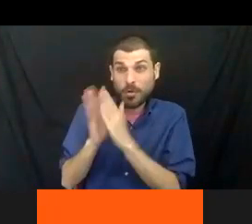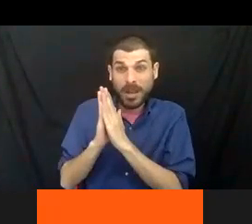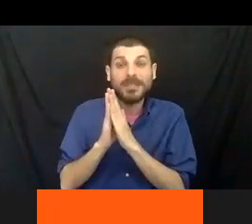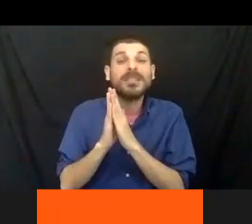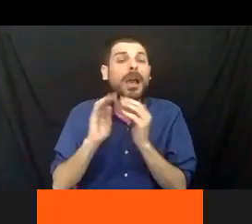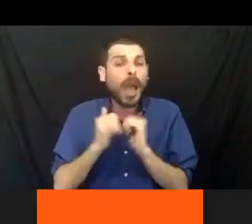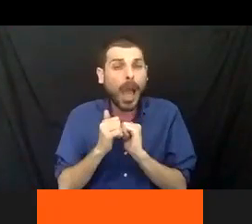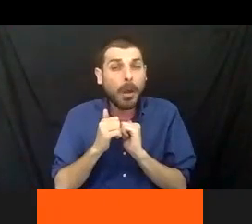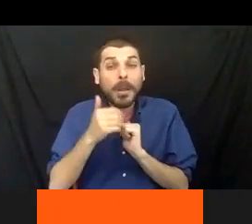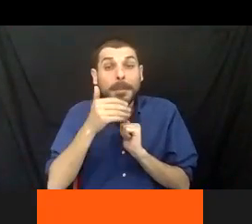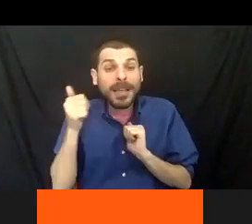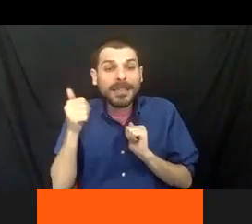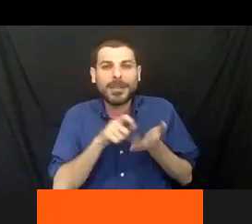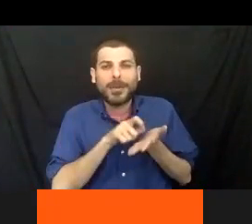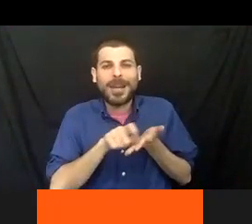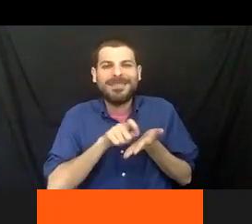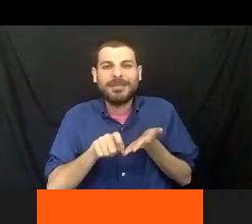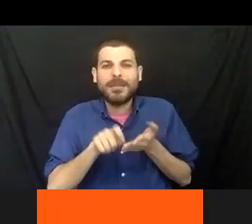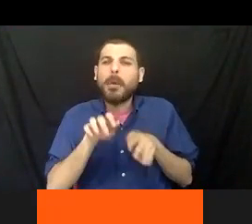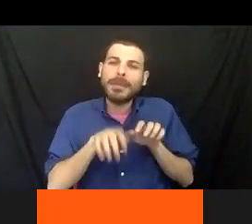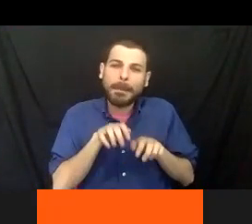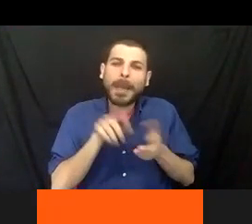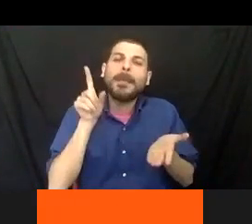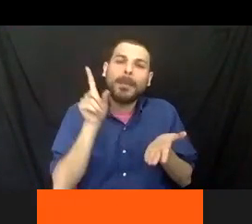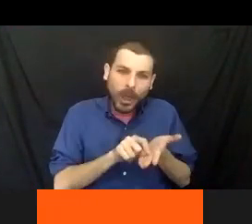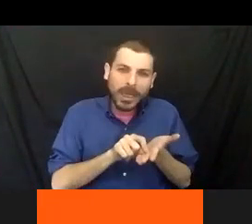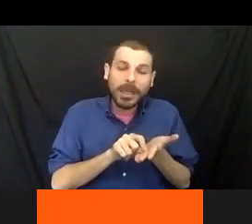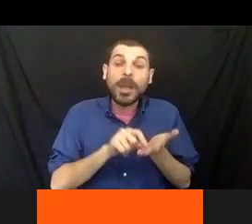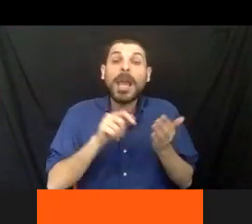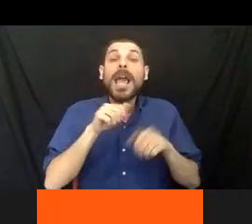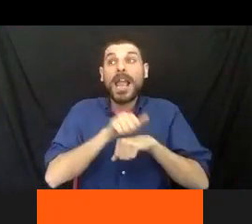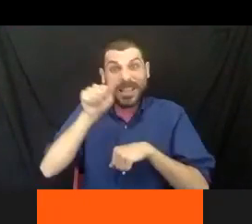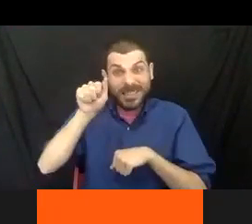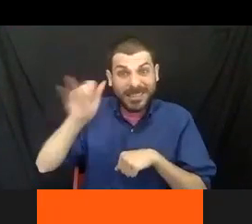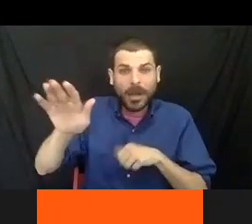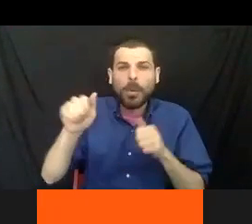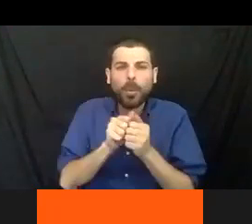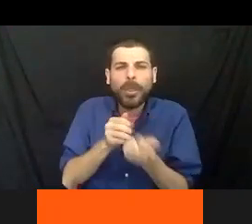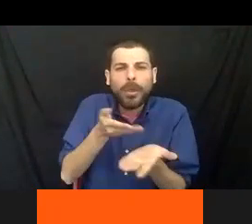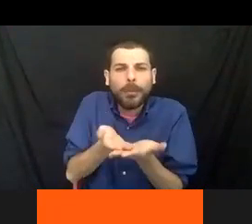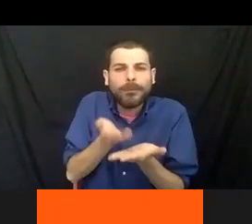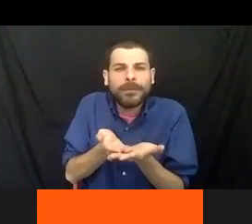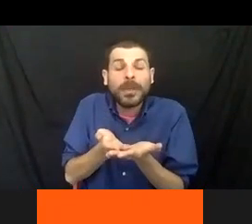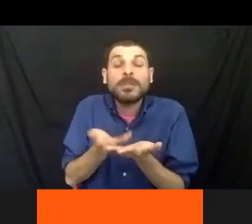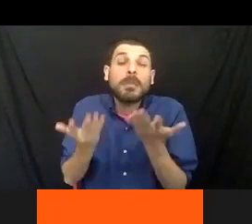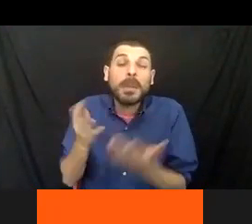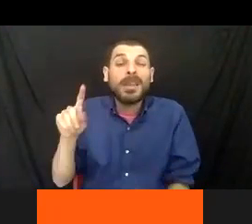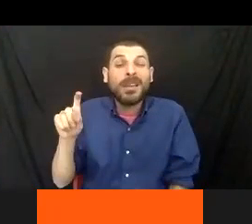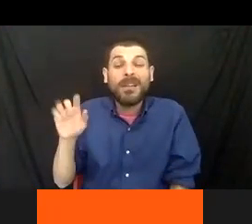whose receipt you can track, like by certified mail or fax. Now, I guess a possible